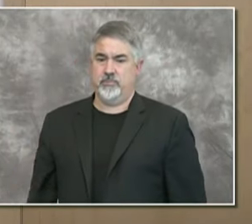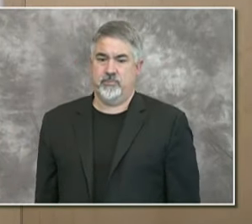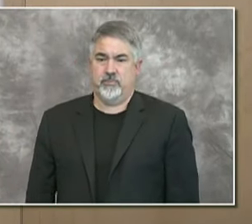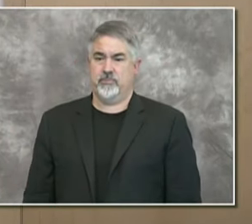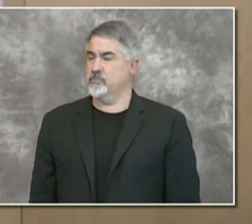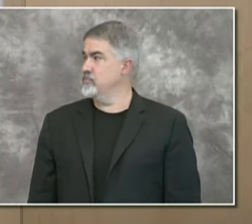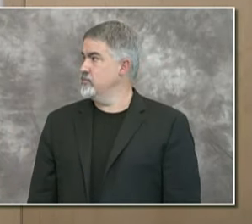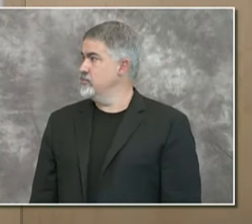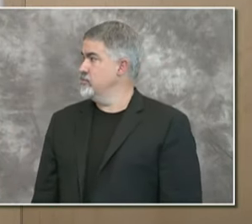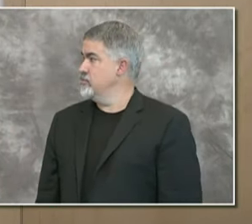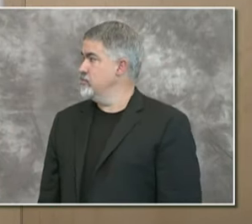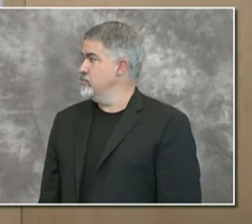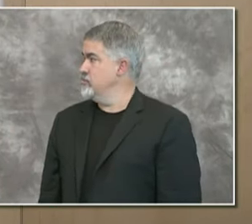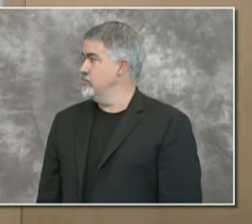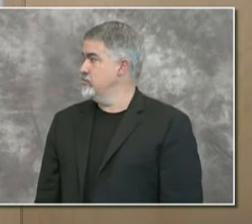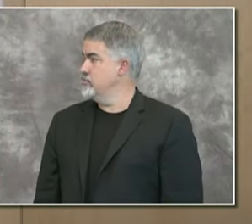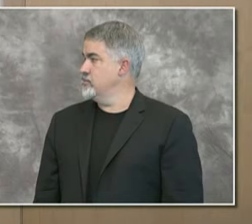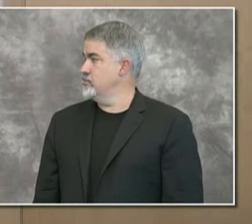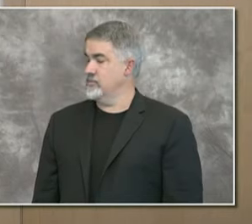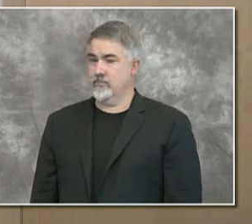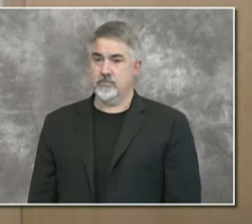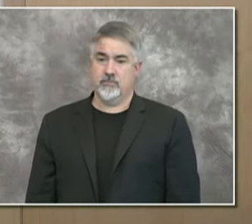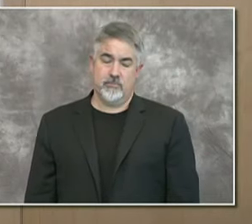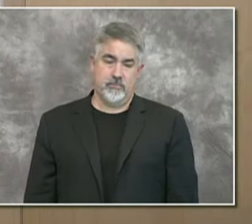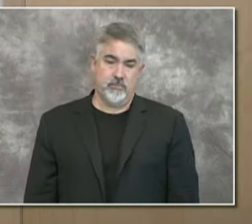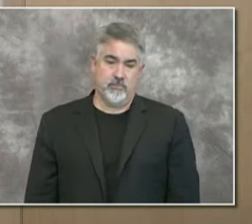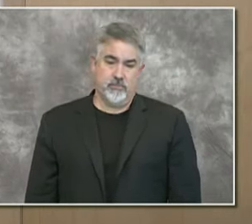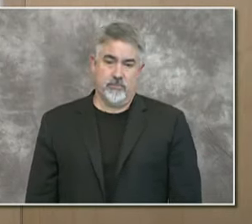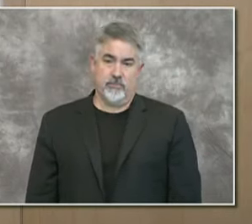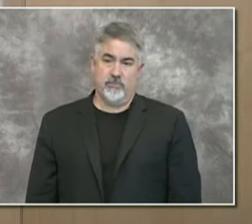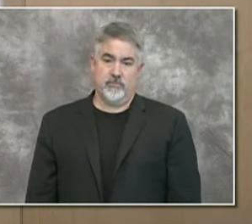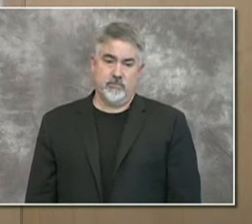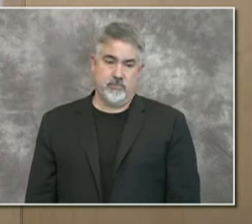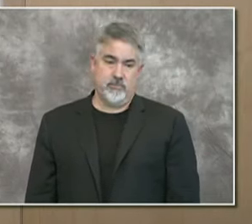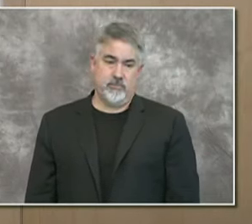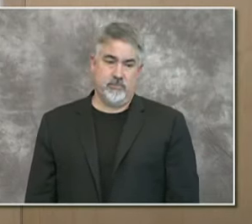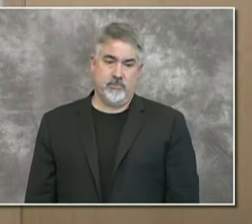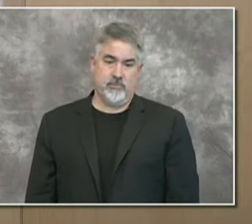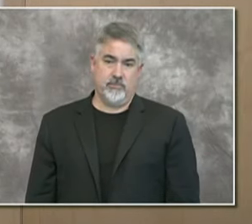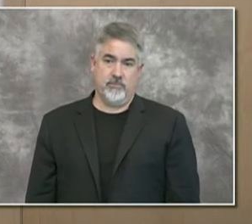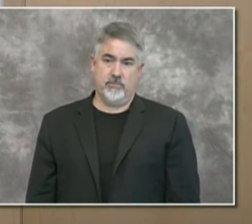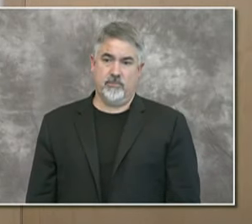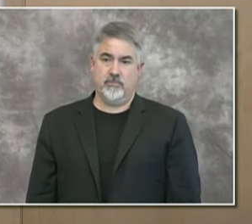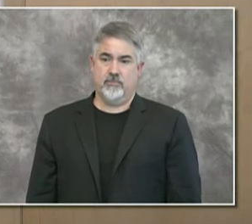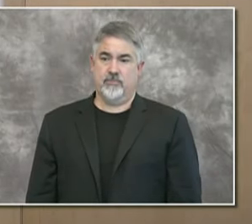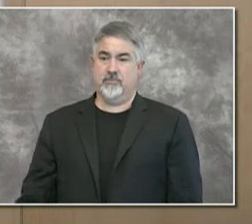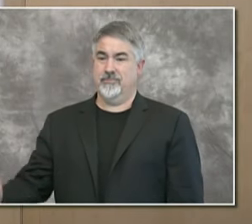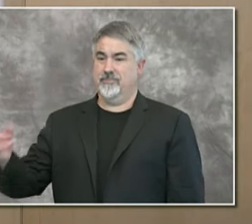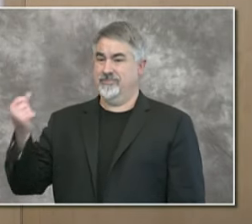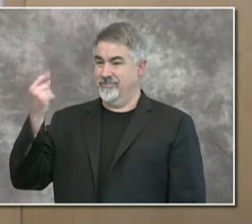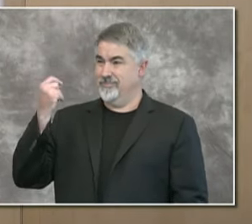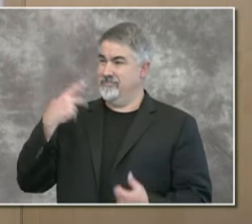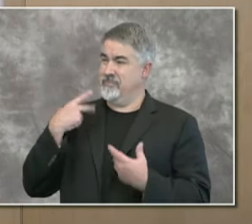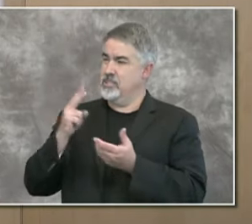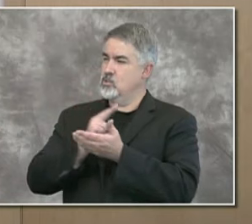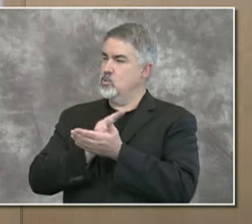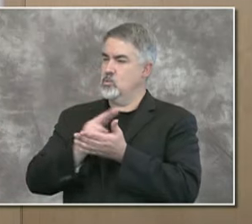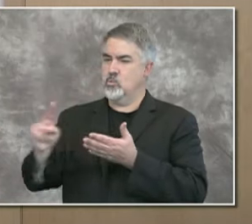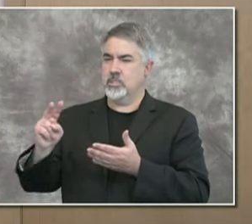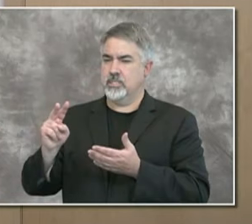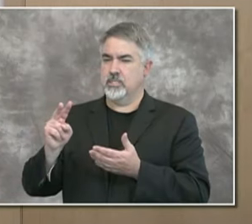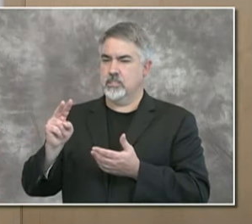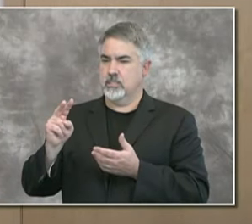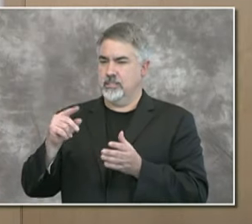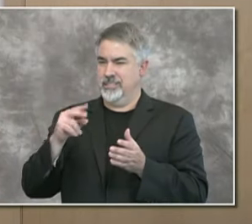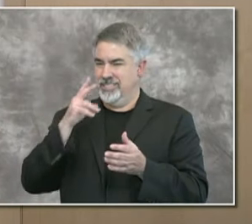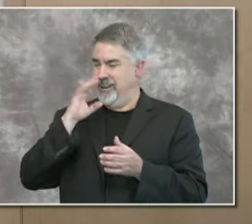Fletcher discussed, it is an estimation using the 2-week period, and we're being more generous